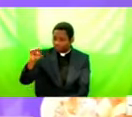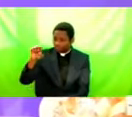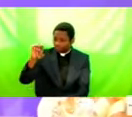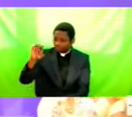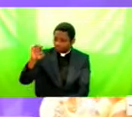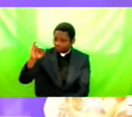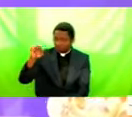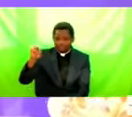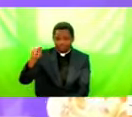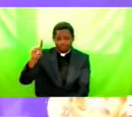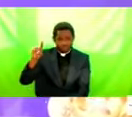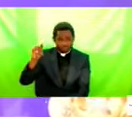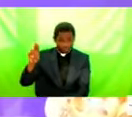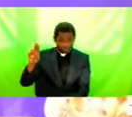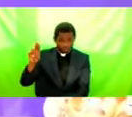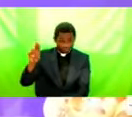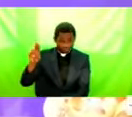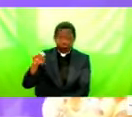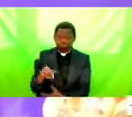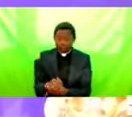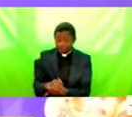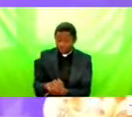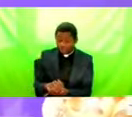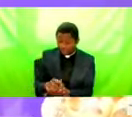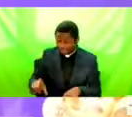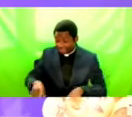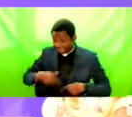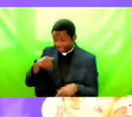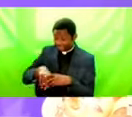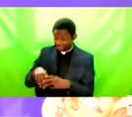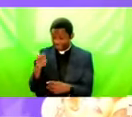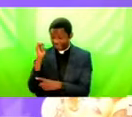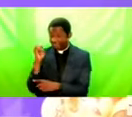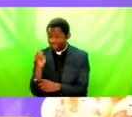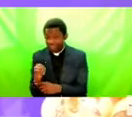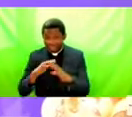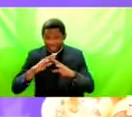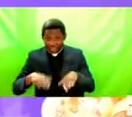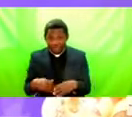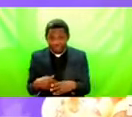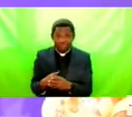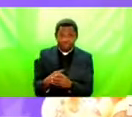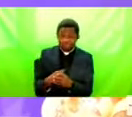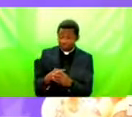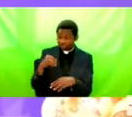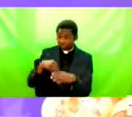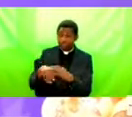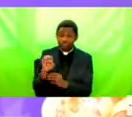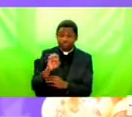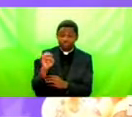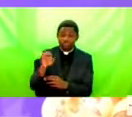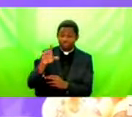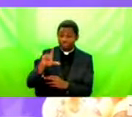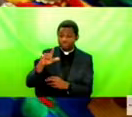evangelism residence in East Legon, if you live in Kotobabi, somebody can